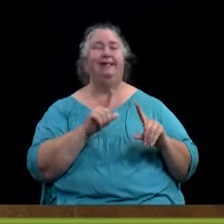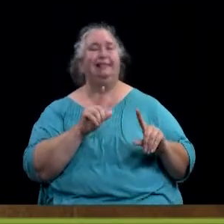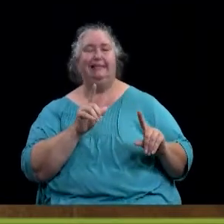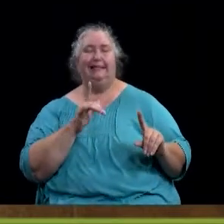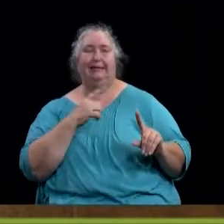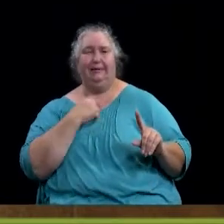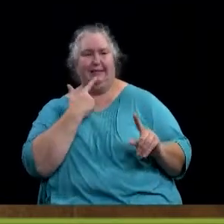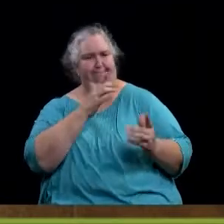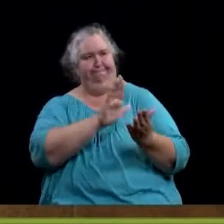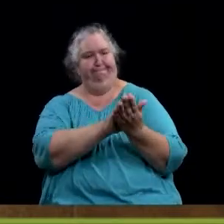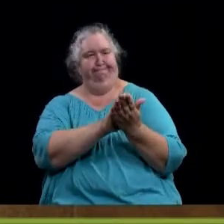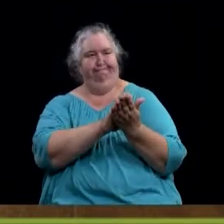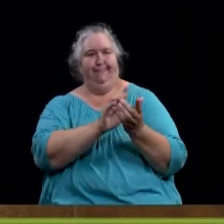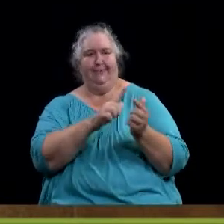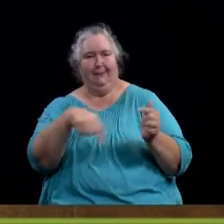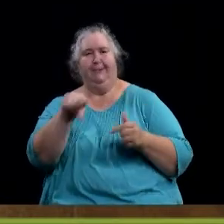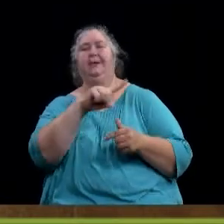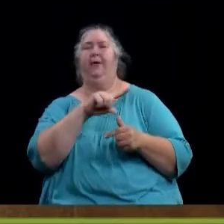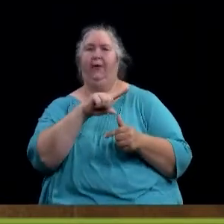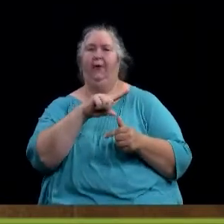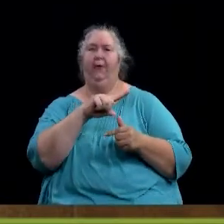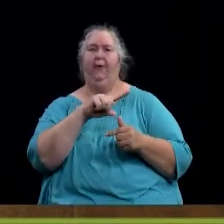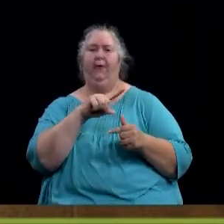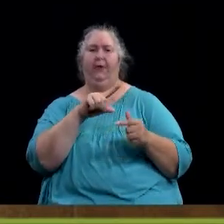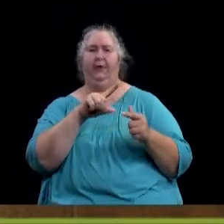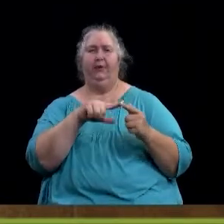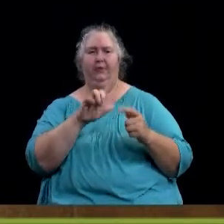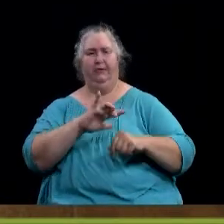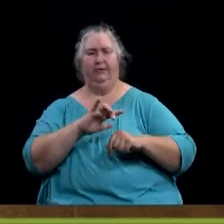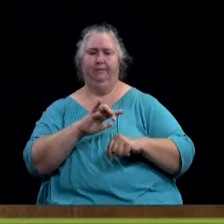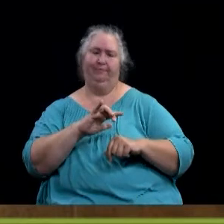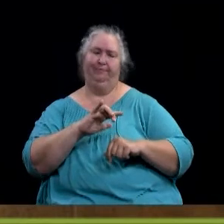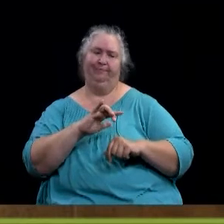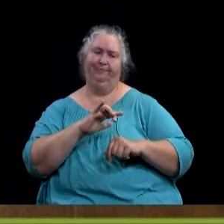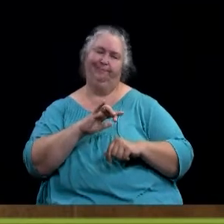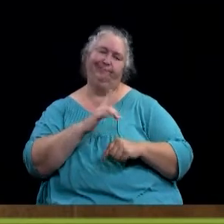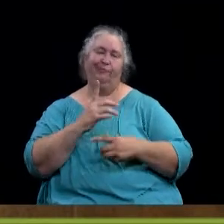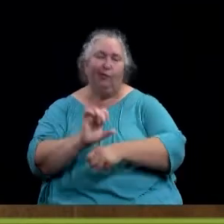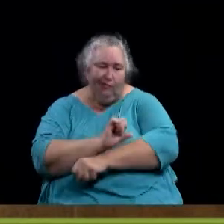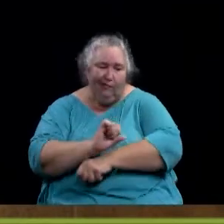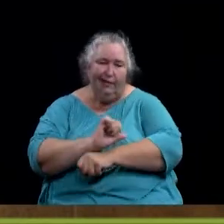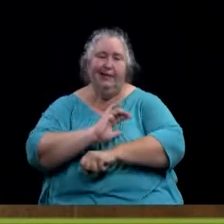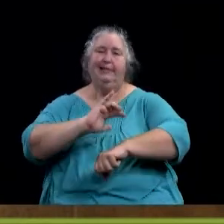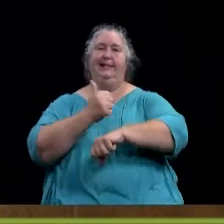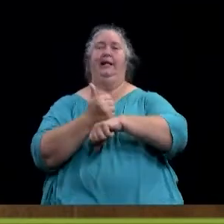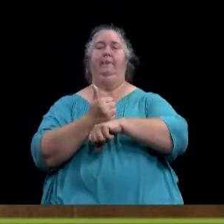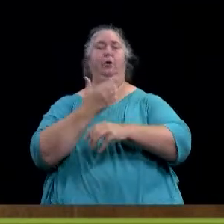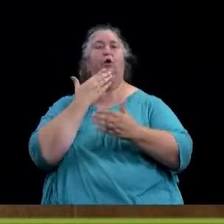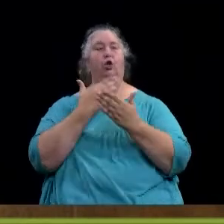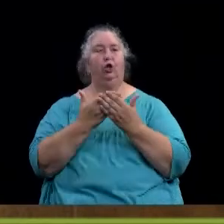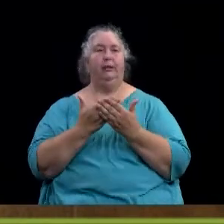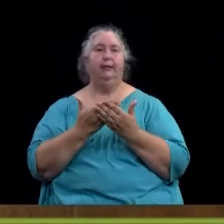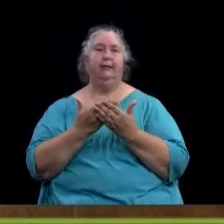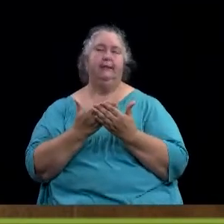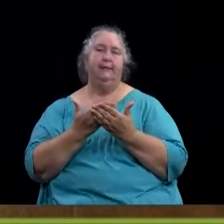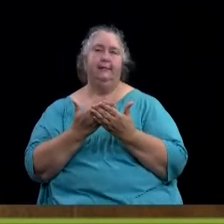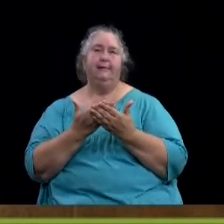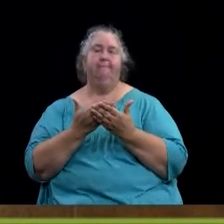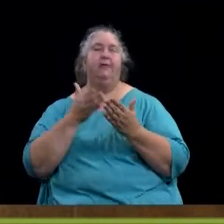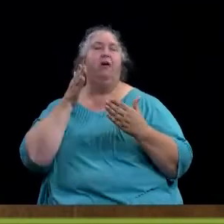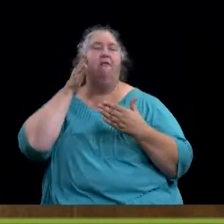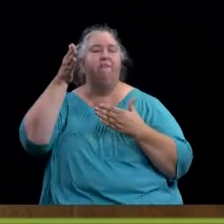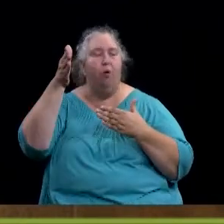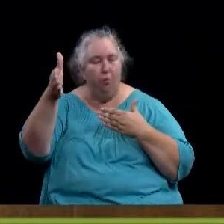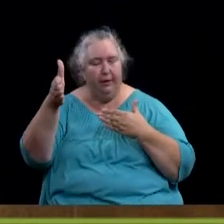believe is a really comprehensive and also forward-thinking budget that addresses a lot of things that need to be done